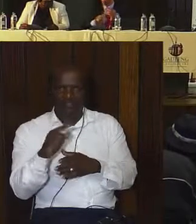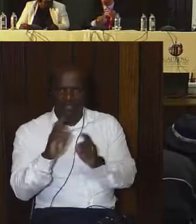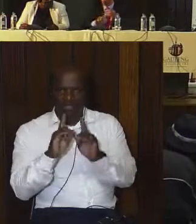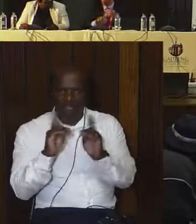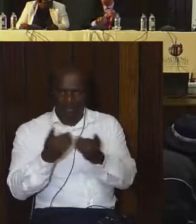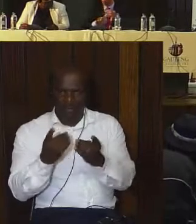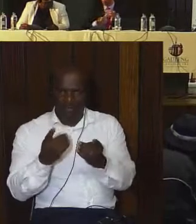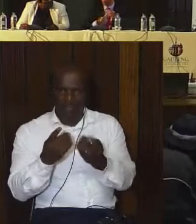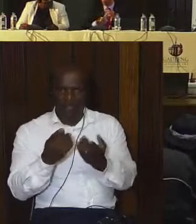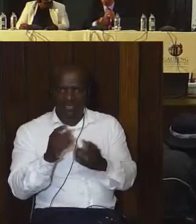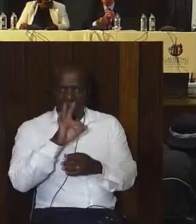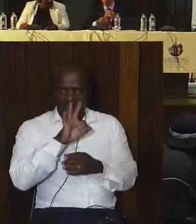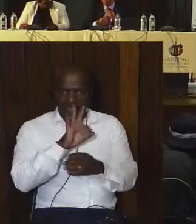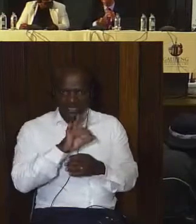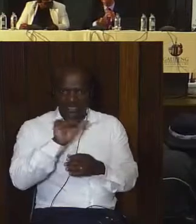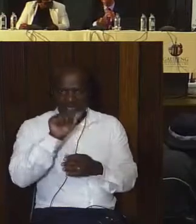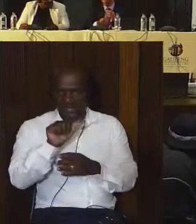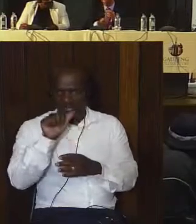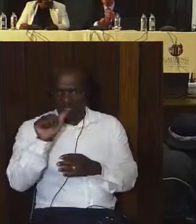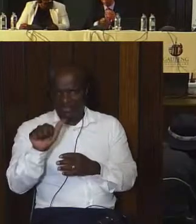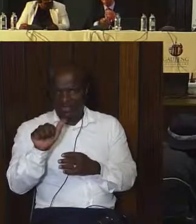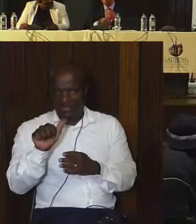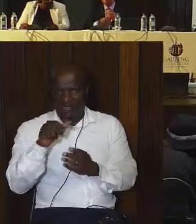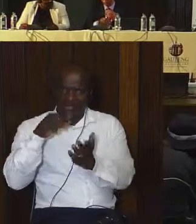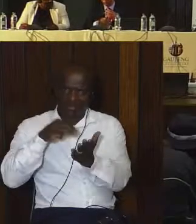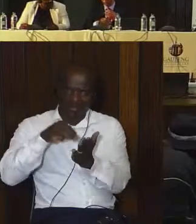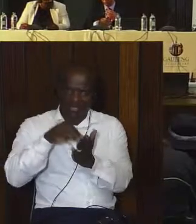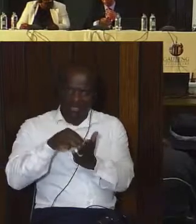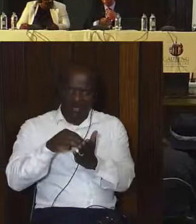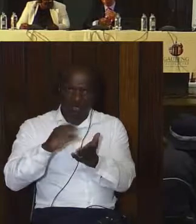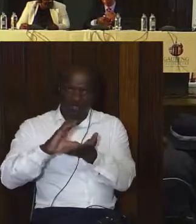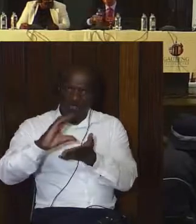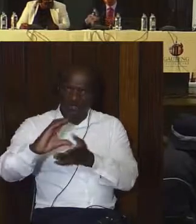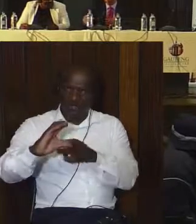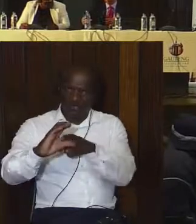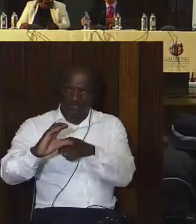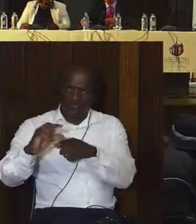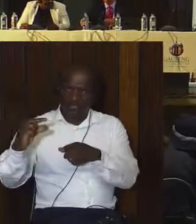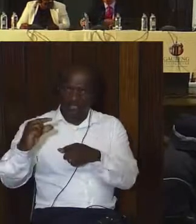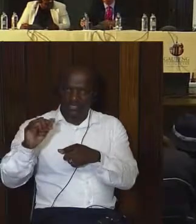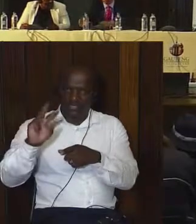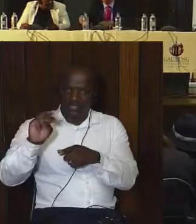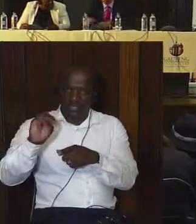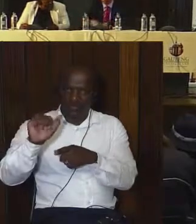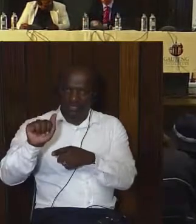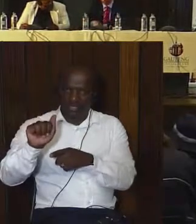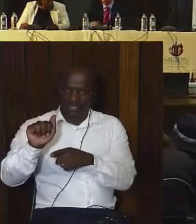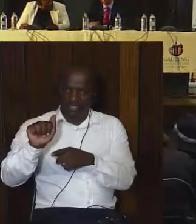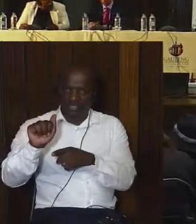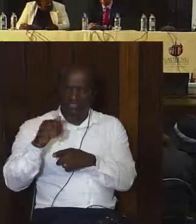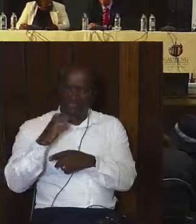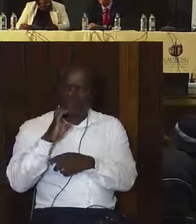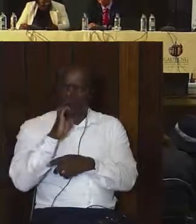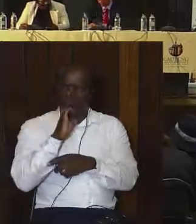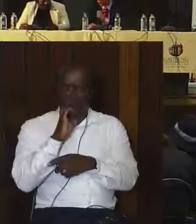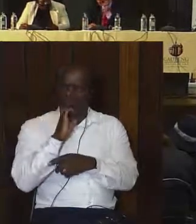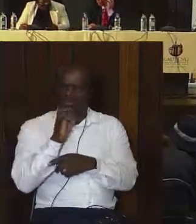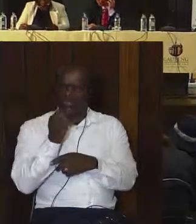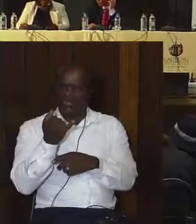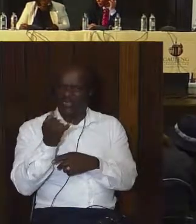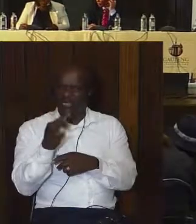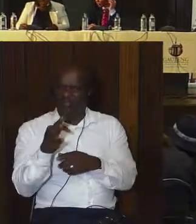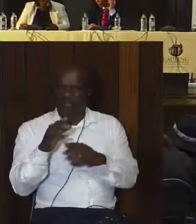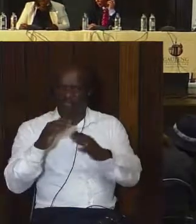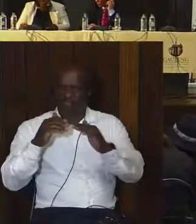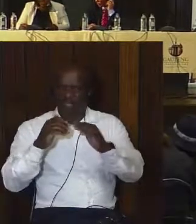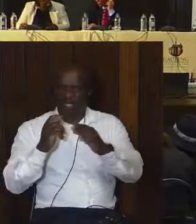take 366 million to GMA, meaning if there was no under expenditure,